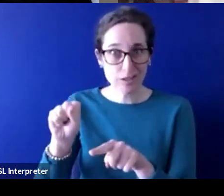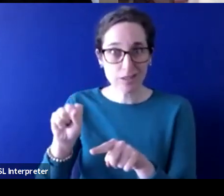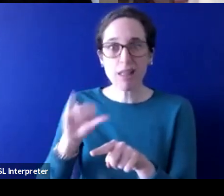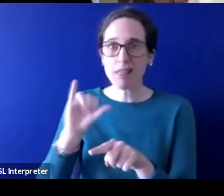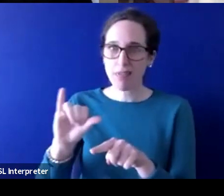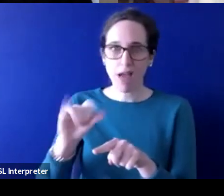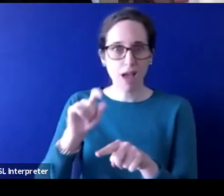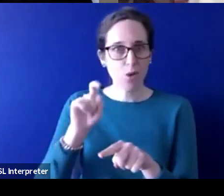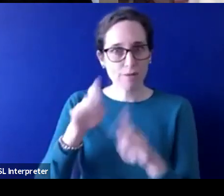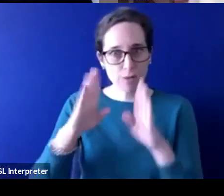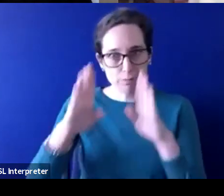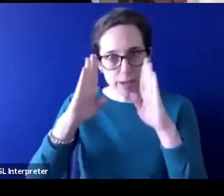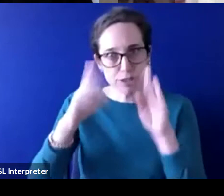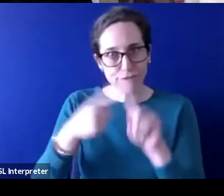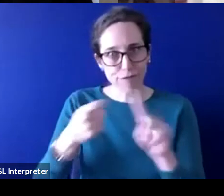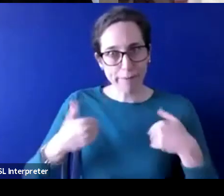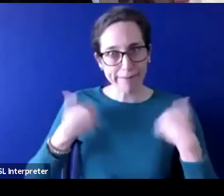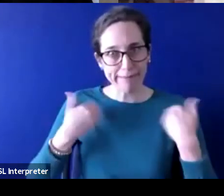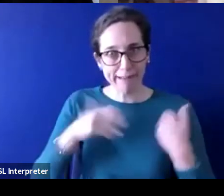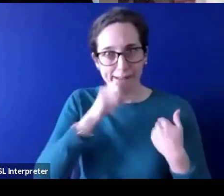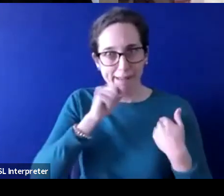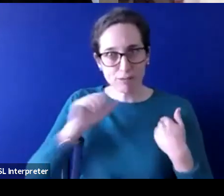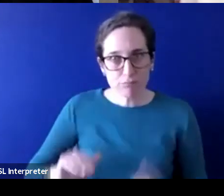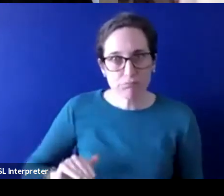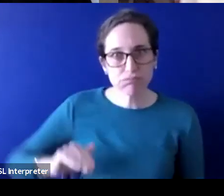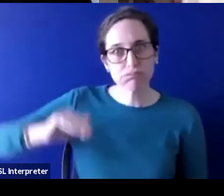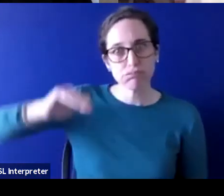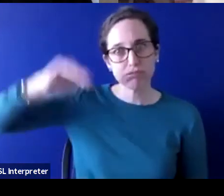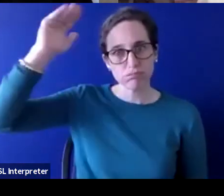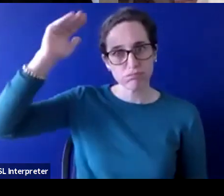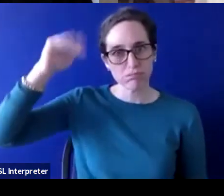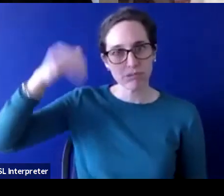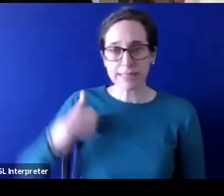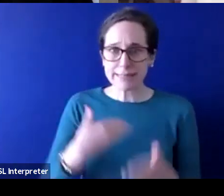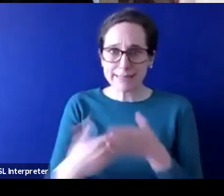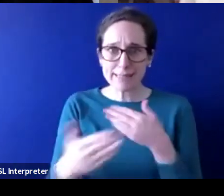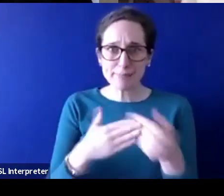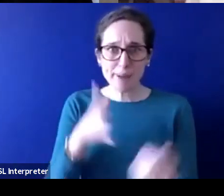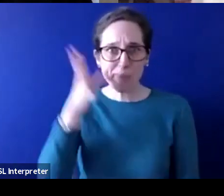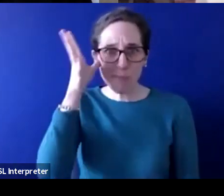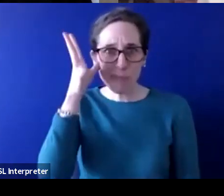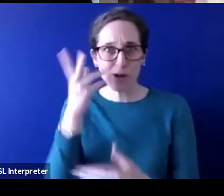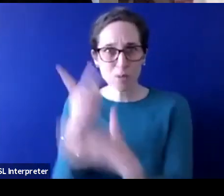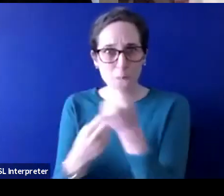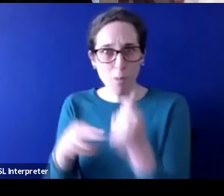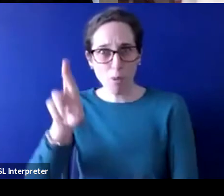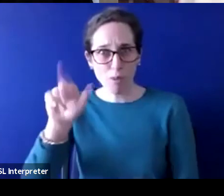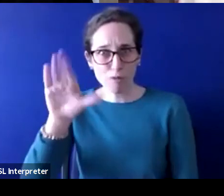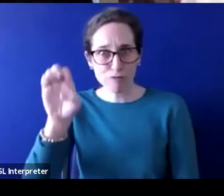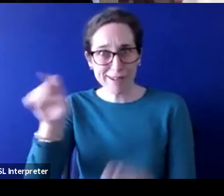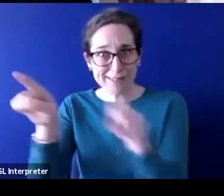age, you should grasp a good understanding. It doesn't matter if you have mixed parents or parents of the same race. It's just